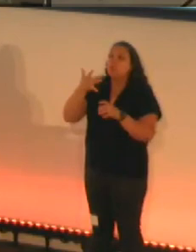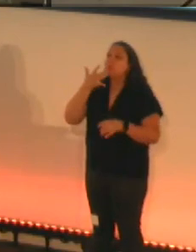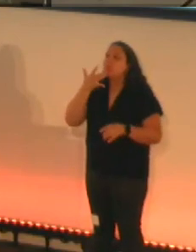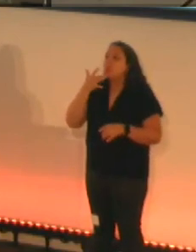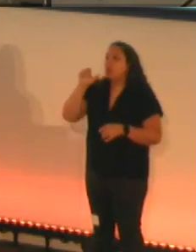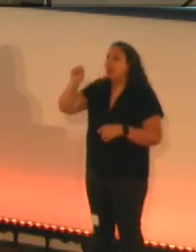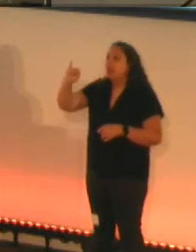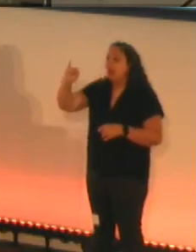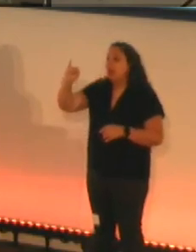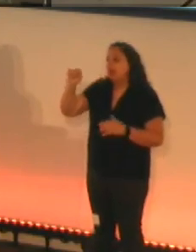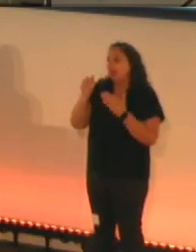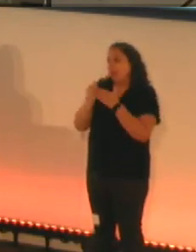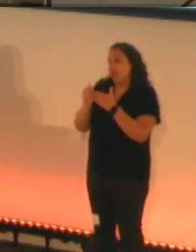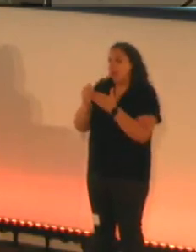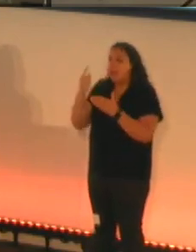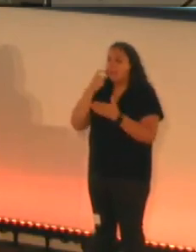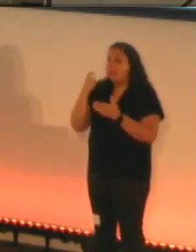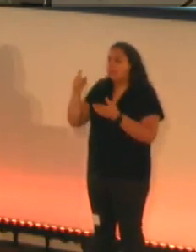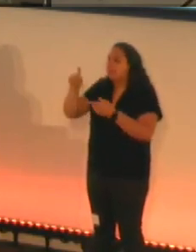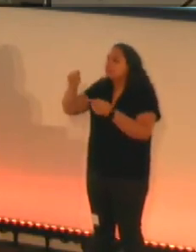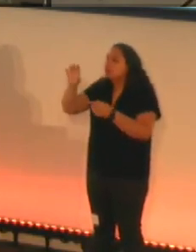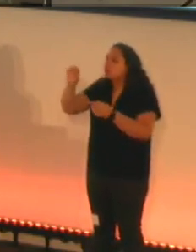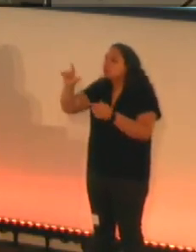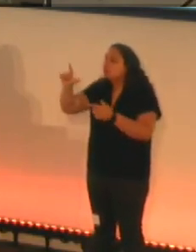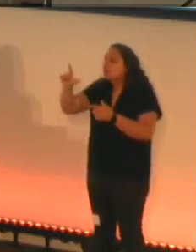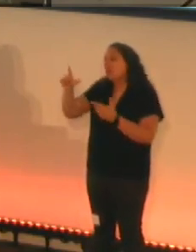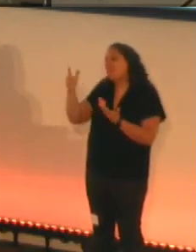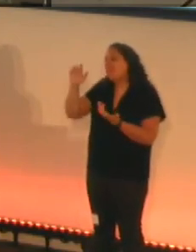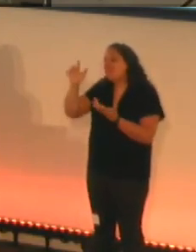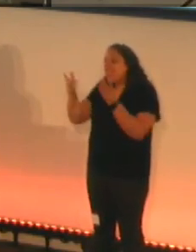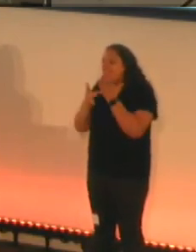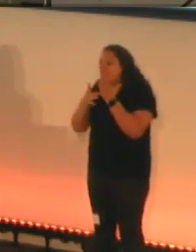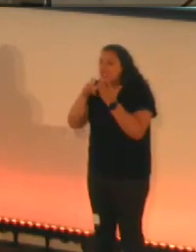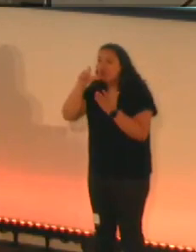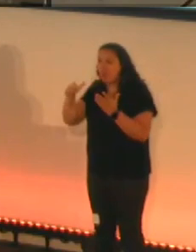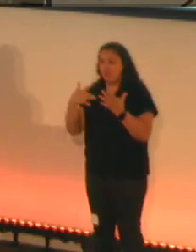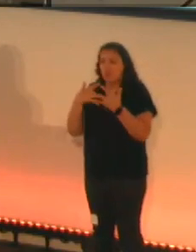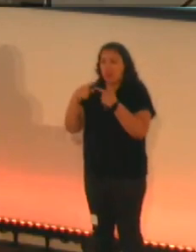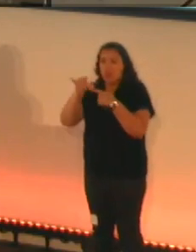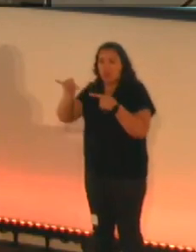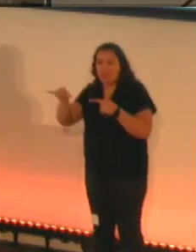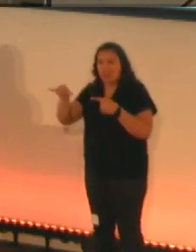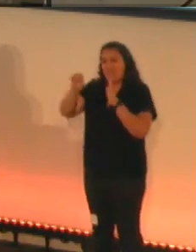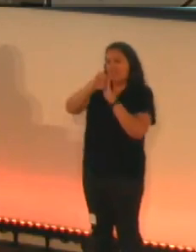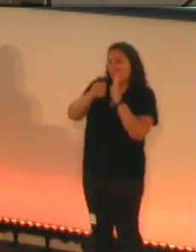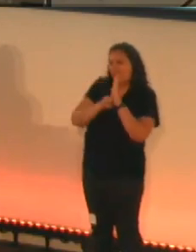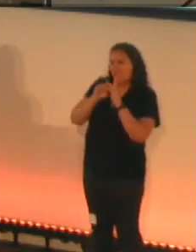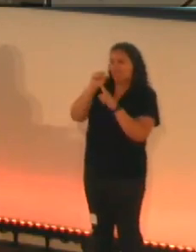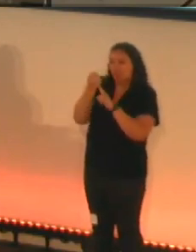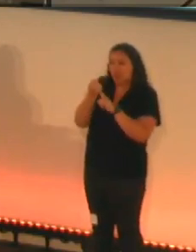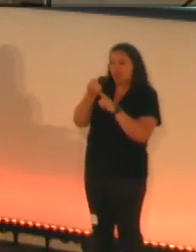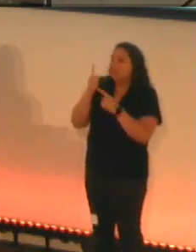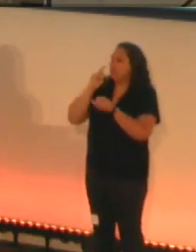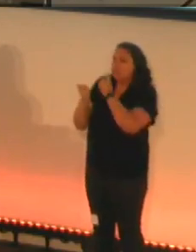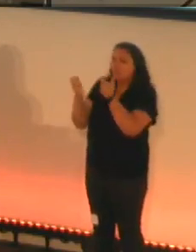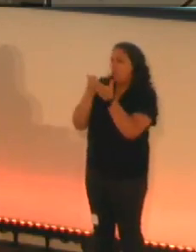that would be a bit better, because you're just adjusting a tool. It's just technology. You don't have to worry about that as much in an ethical sense of whatever you want to adjust